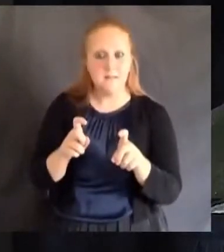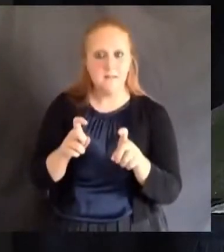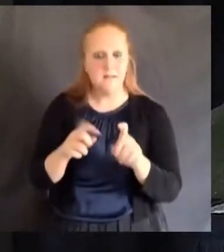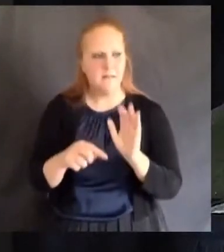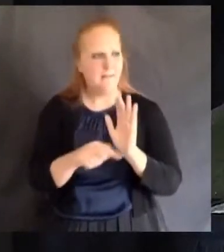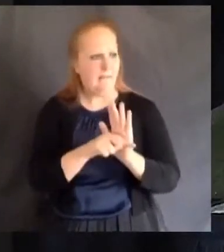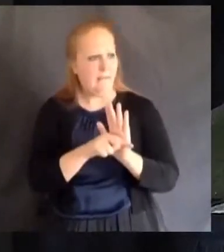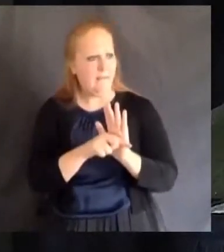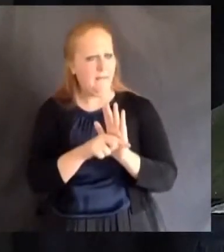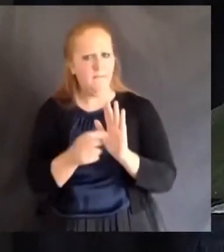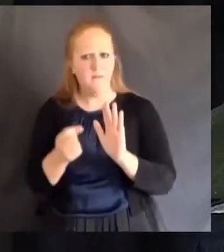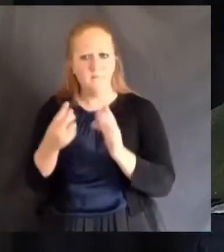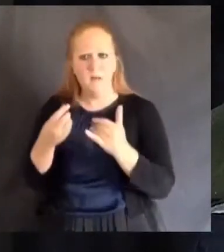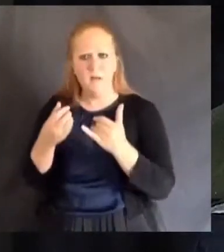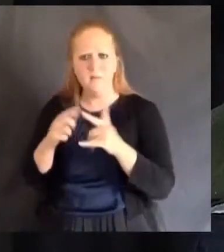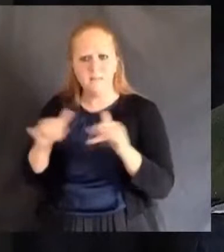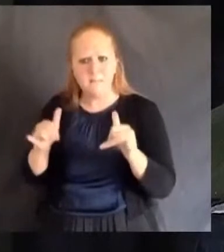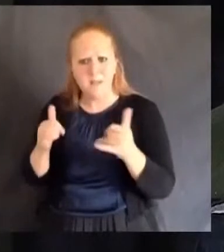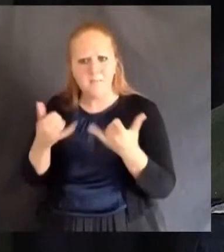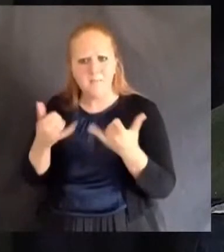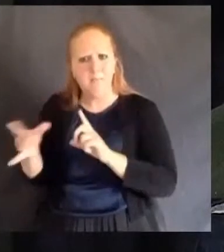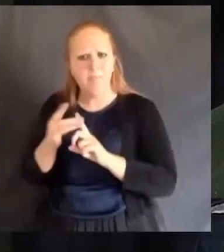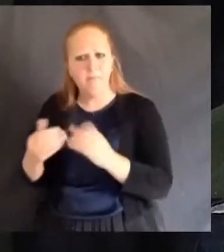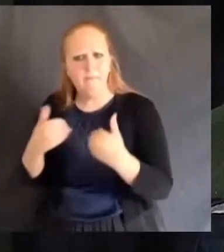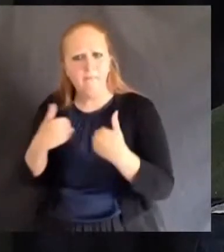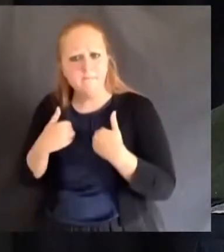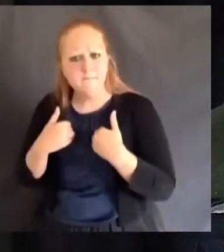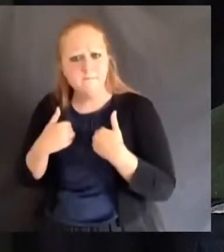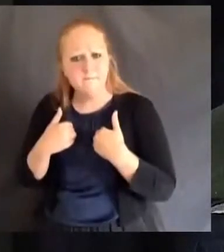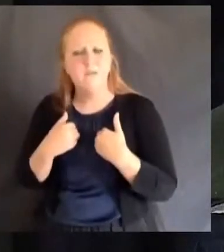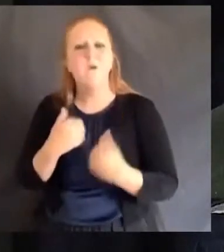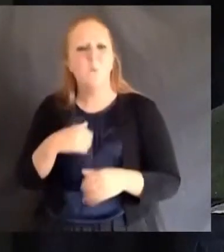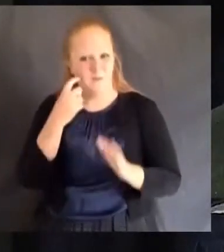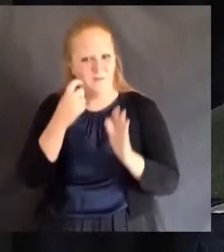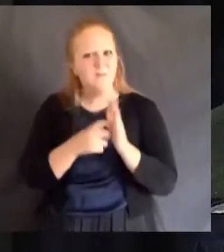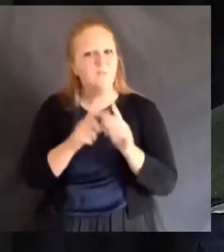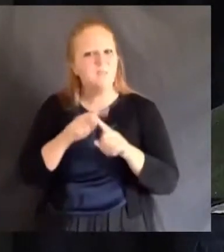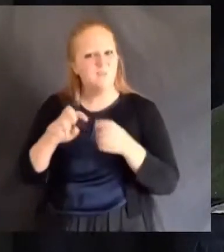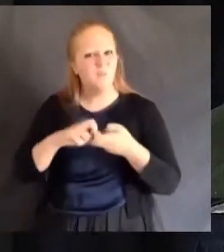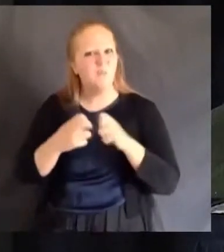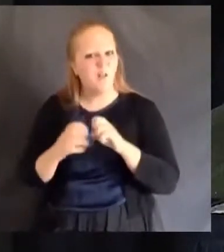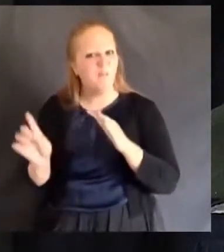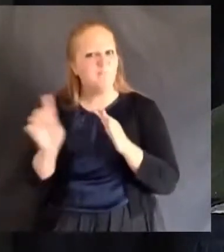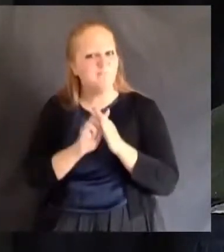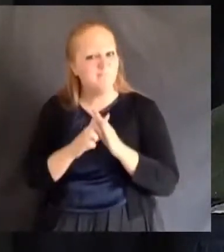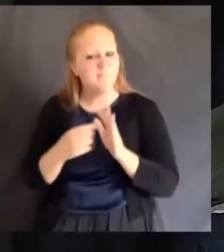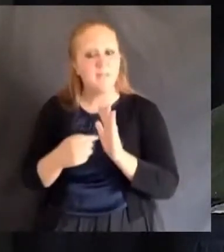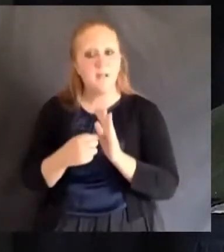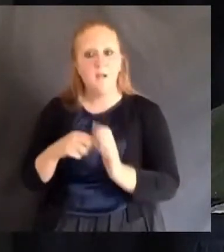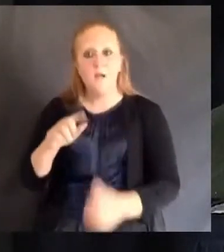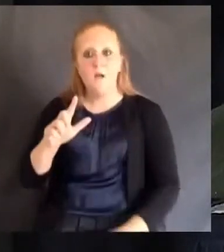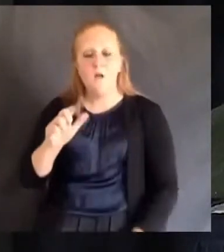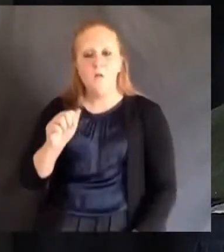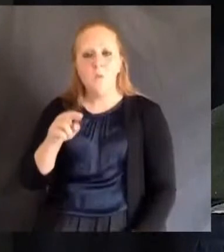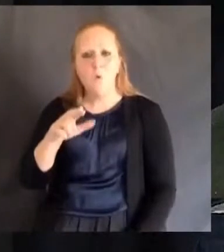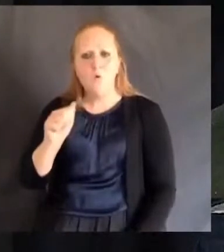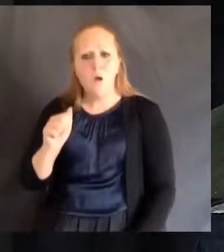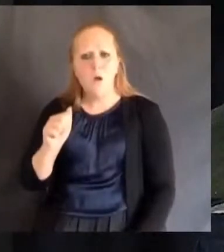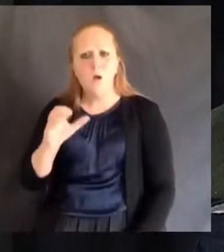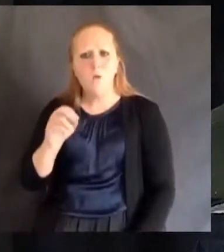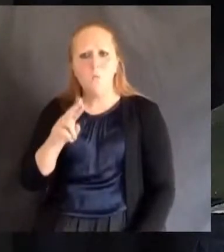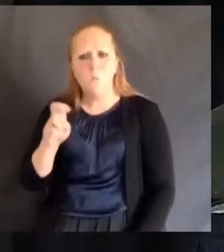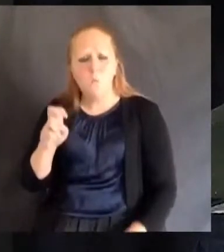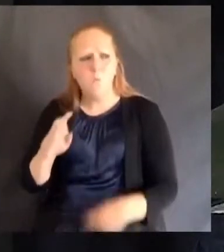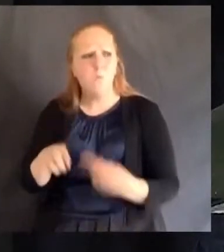back positive. And so you're seeing issues crop up. I saw Laura Kern talking about this in Long Island, Dan McCoy talking about this